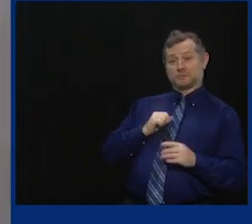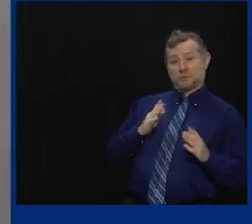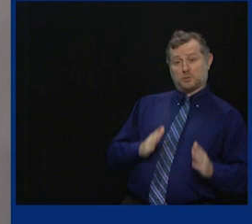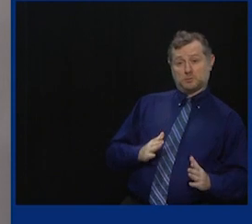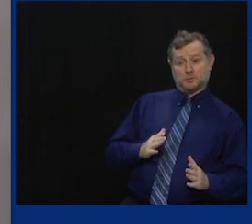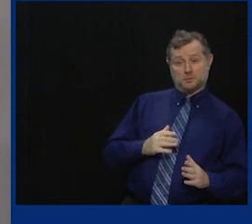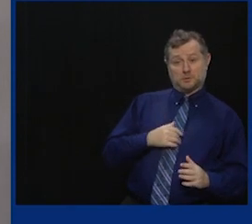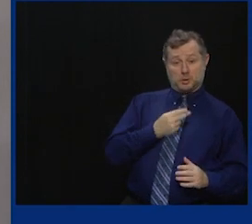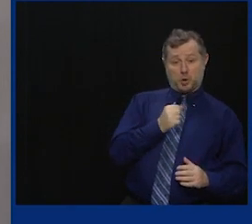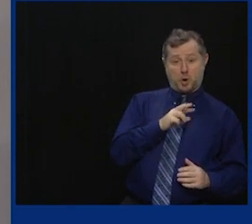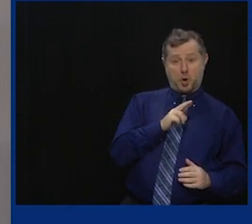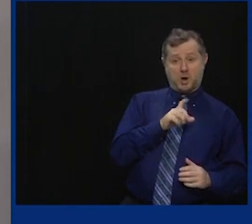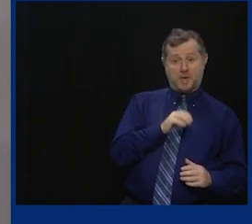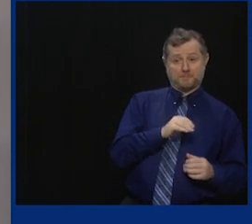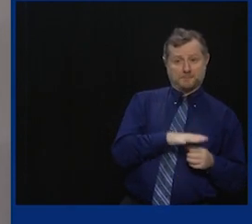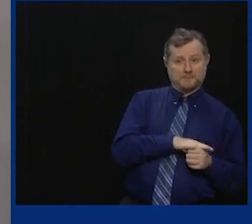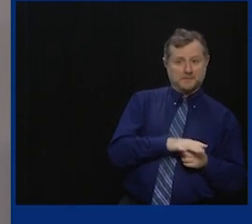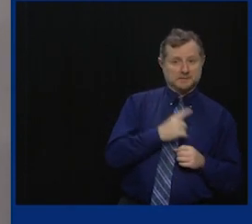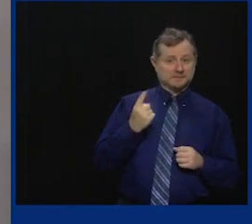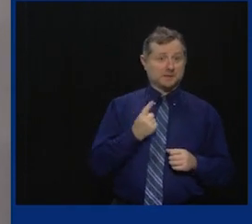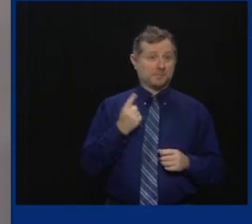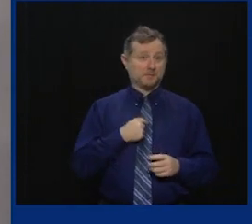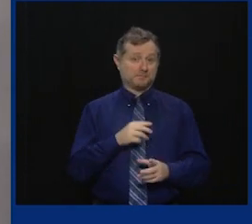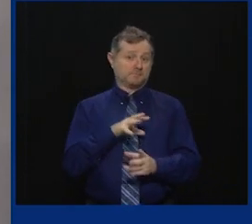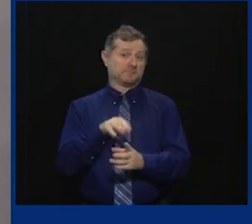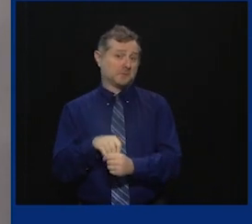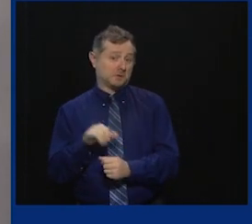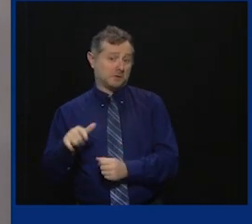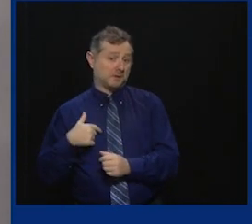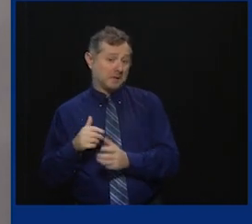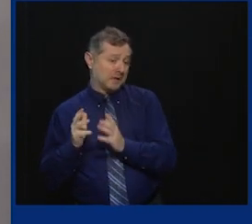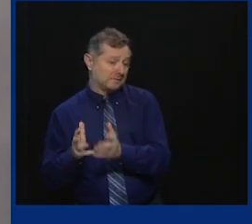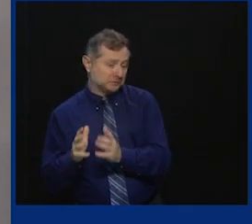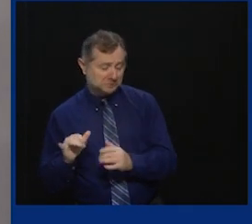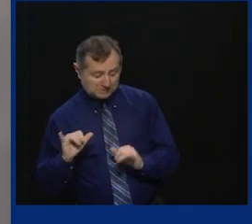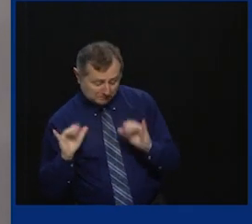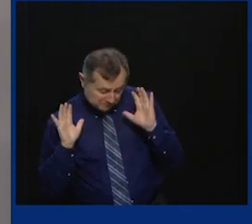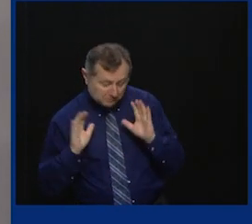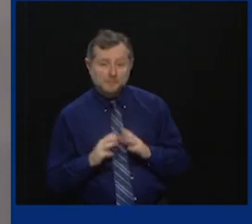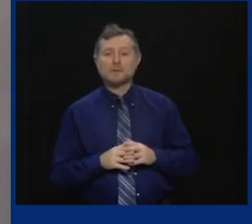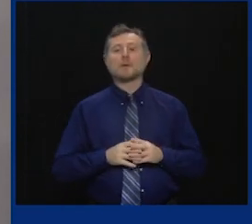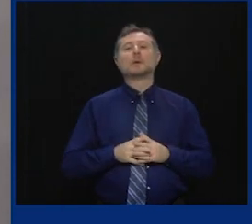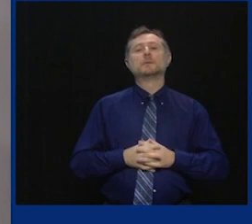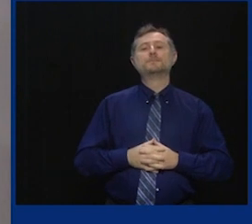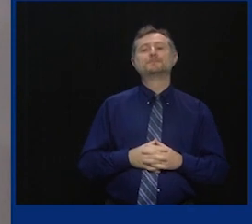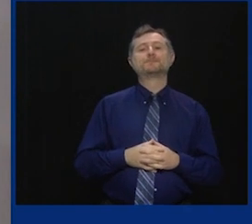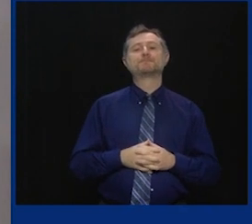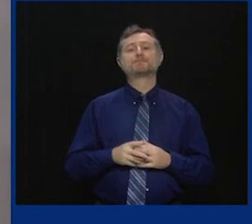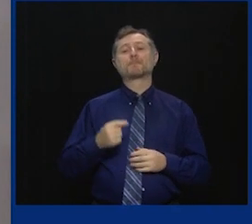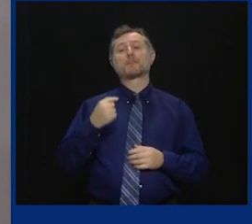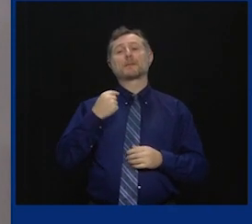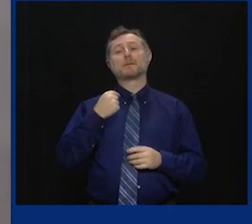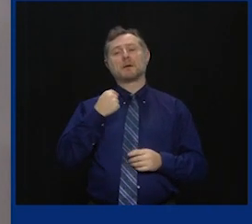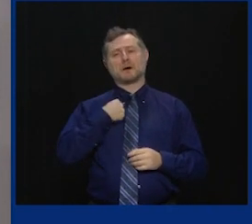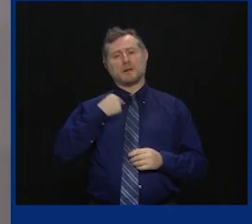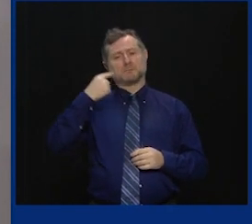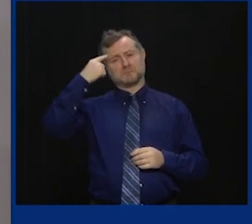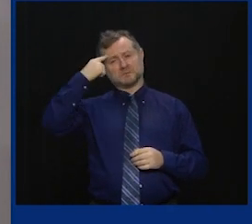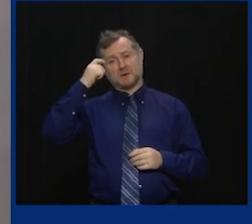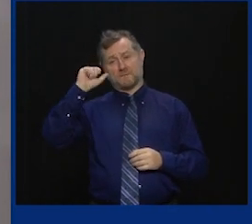conversation. I think that what she is doing here today will